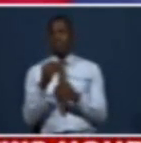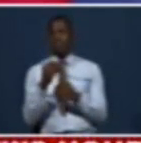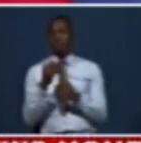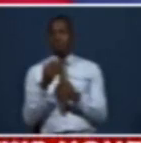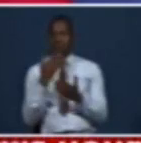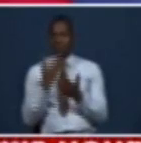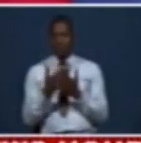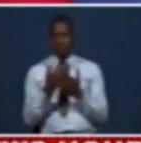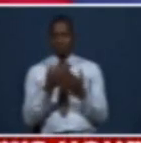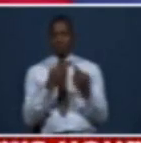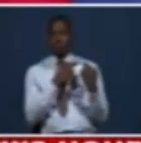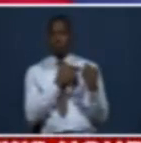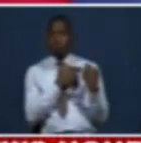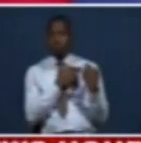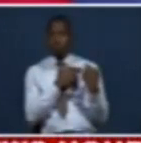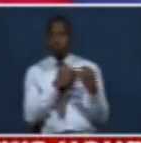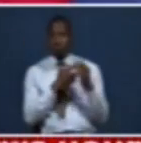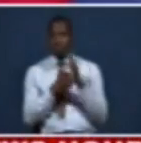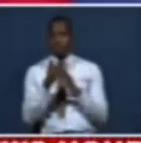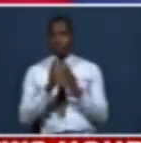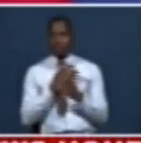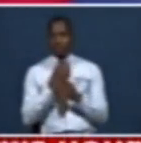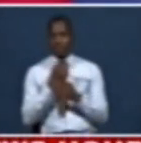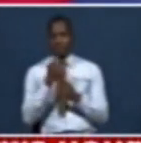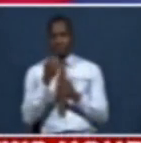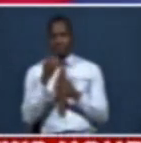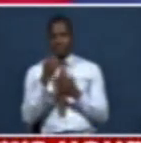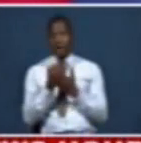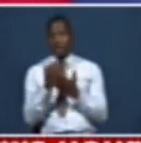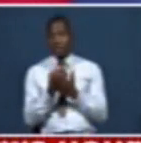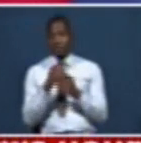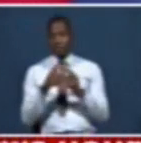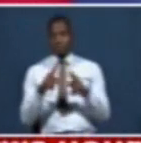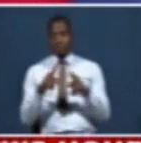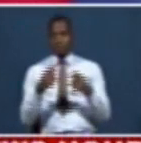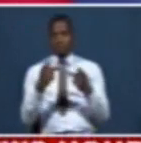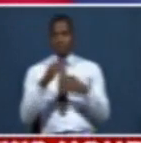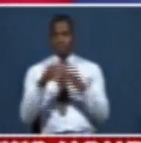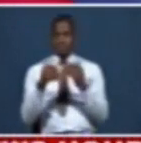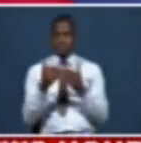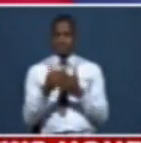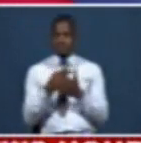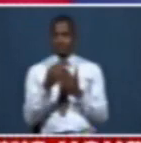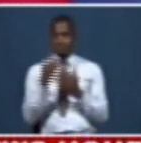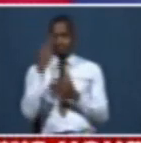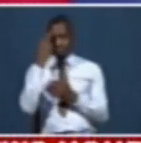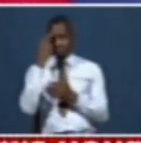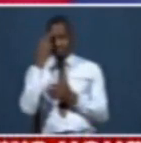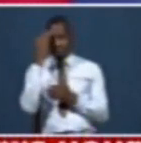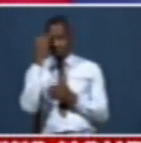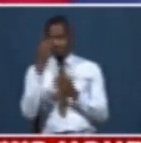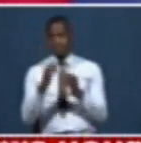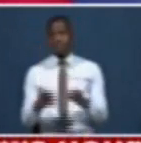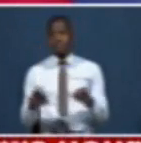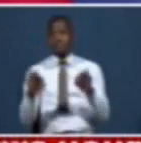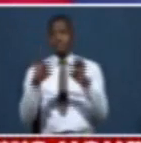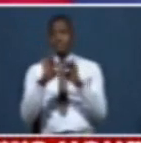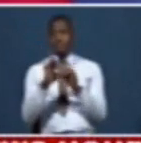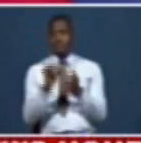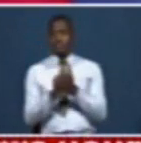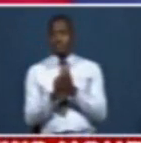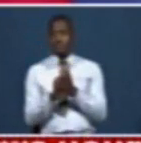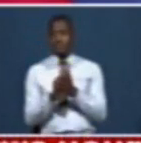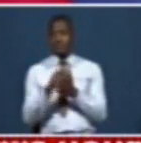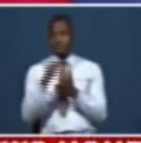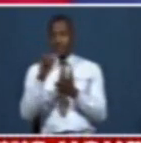prominent role in the development of our national economy. So it provides all of these are reasons why it's important that